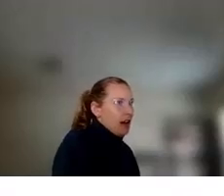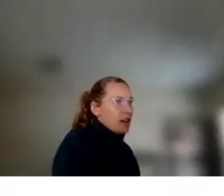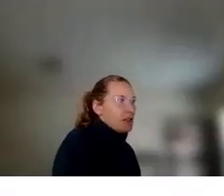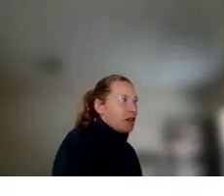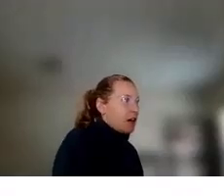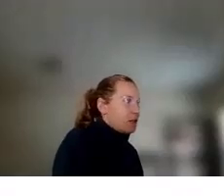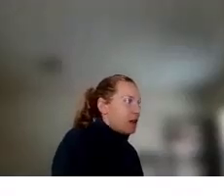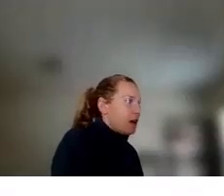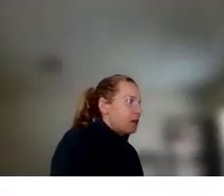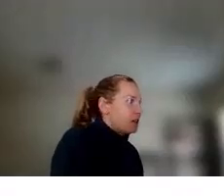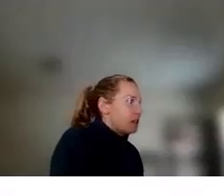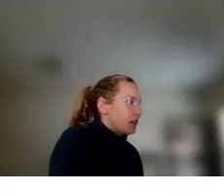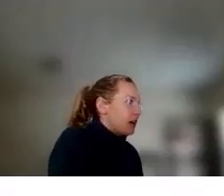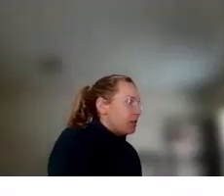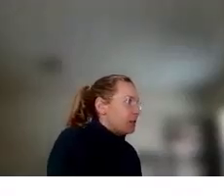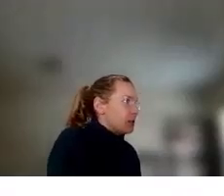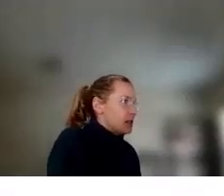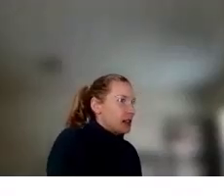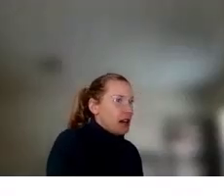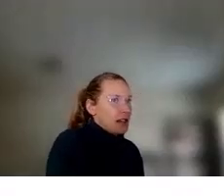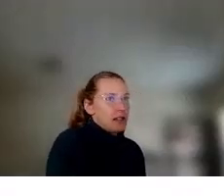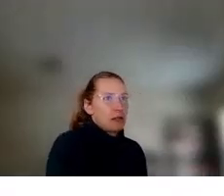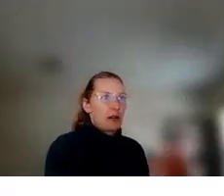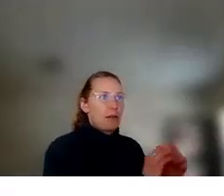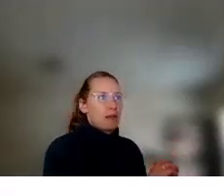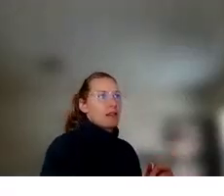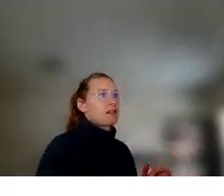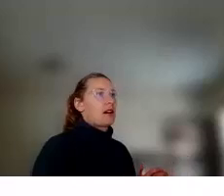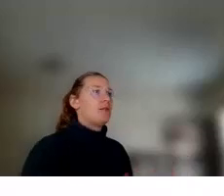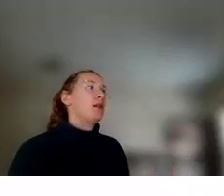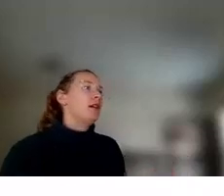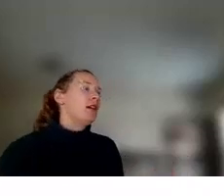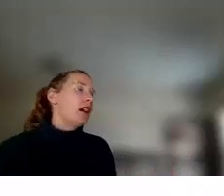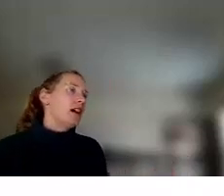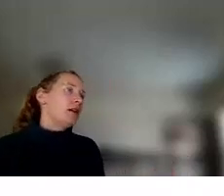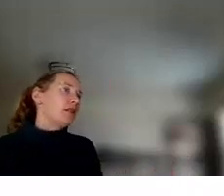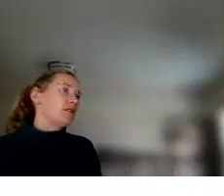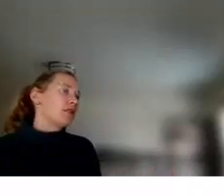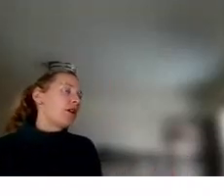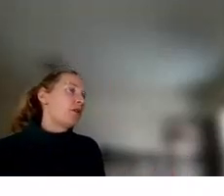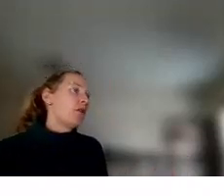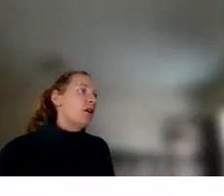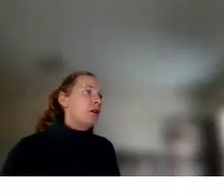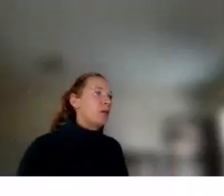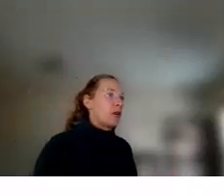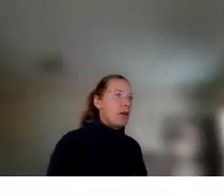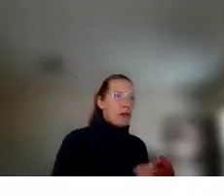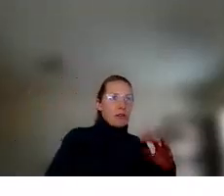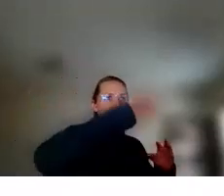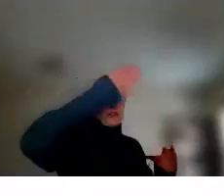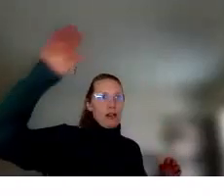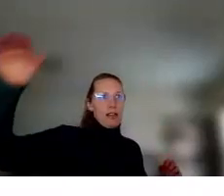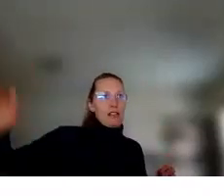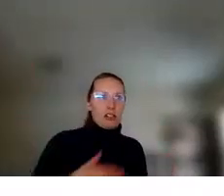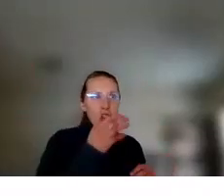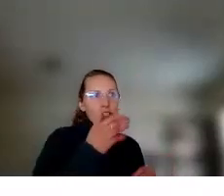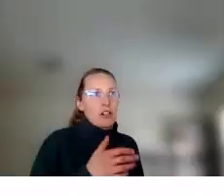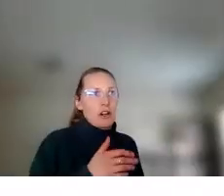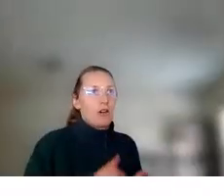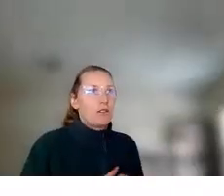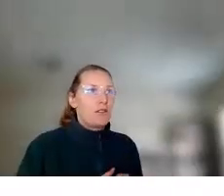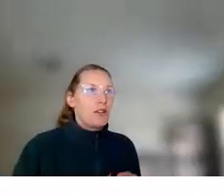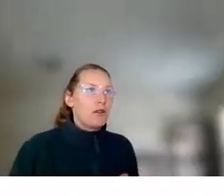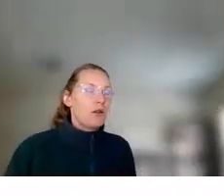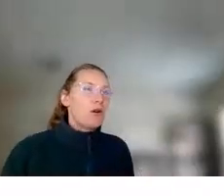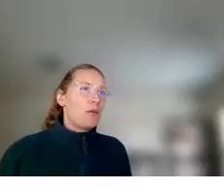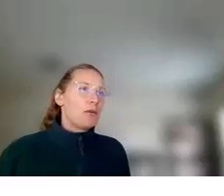Alrighty, so now we just have a couple more slides to wrap things up. So we'll go over the transition